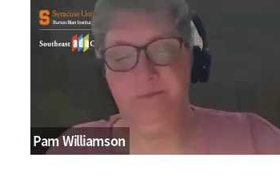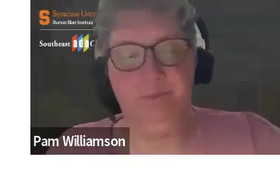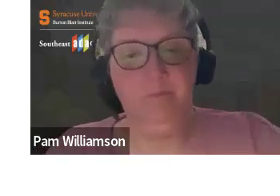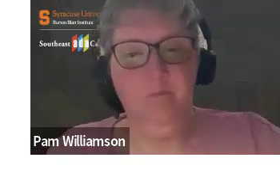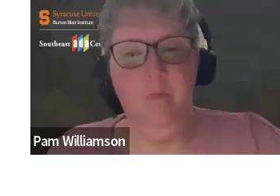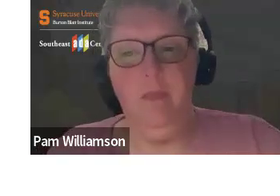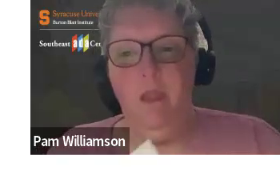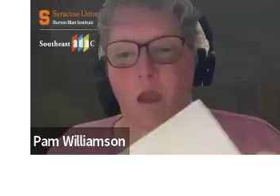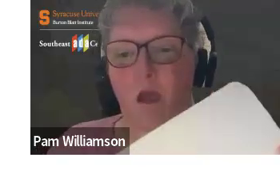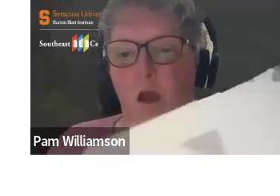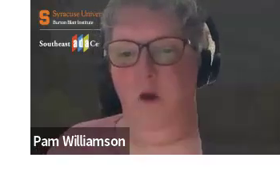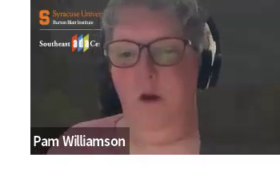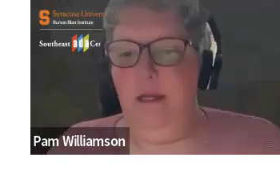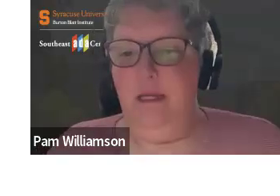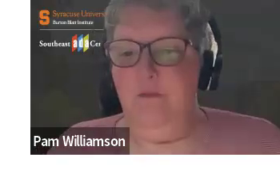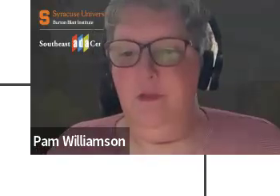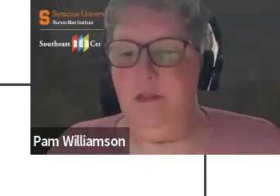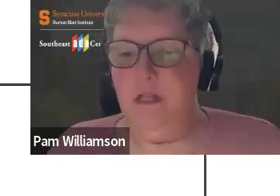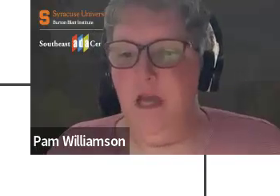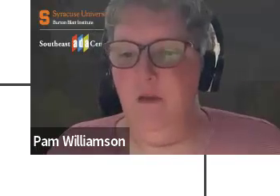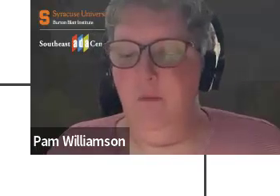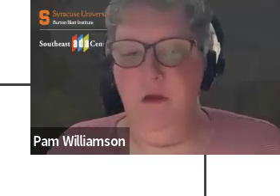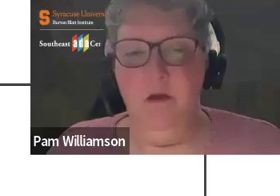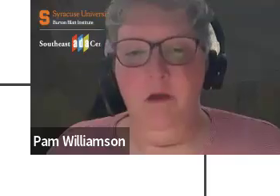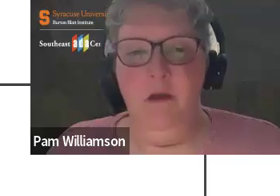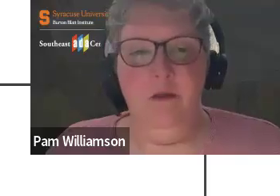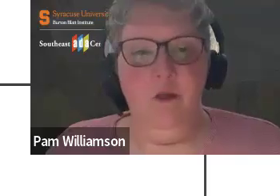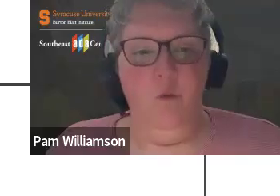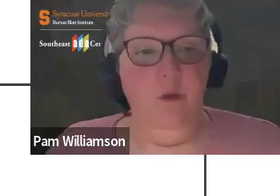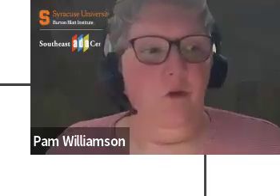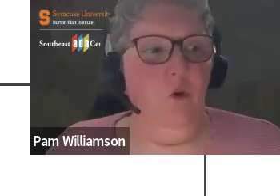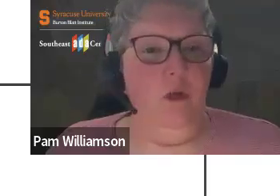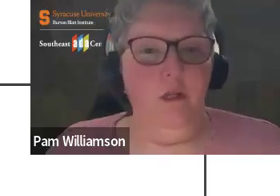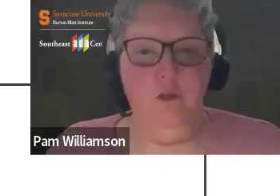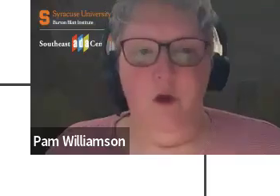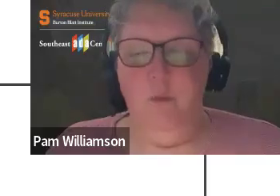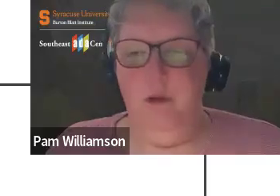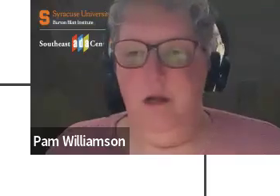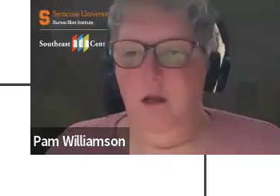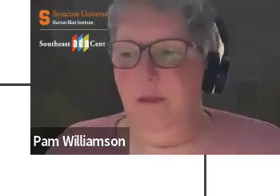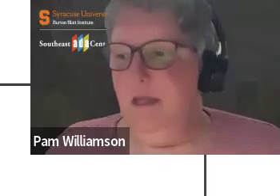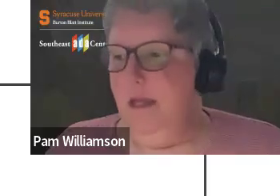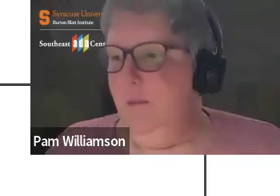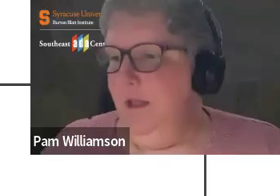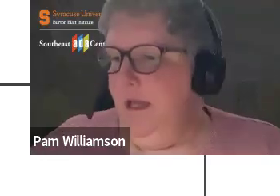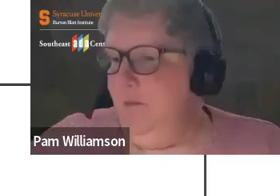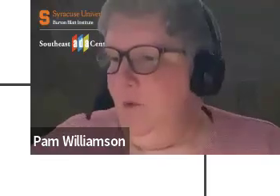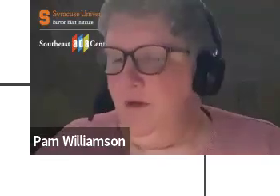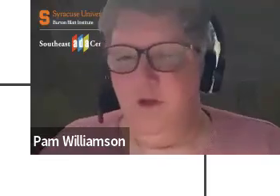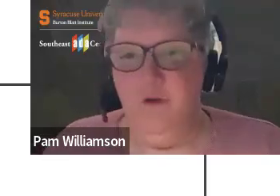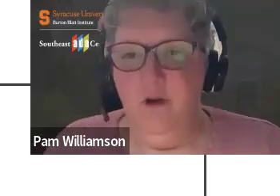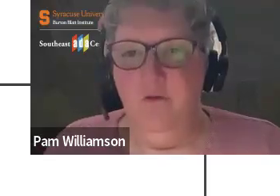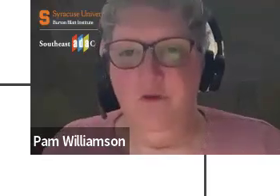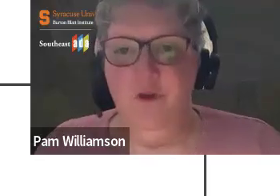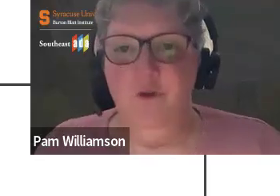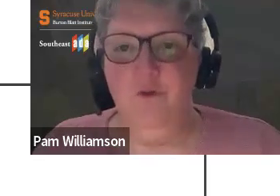governments. All right, at this time, so we are going to open it up. And Emily, I'm